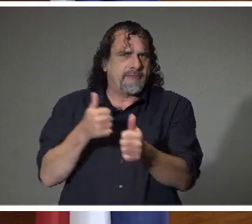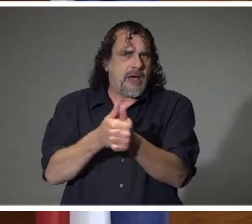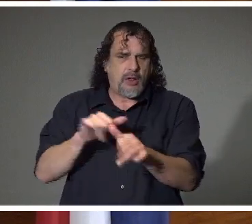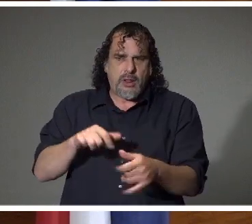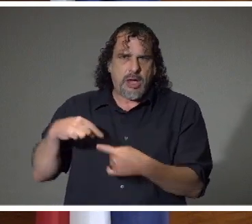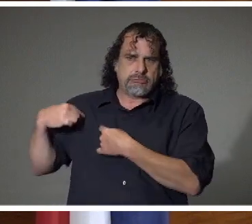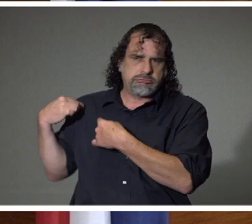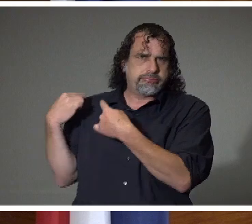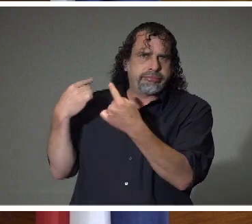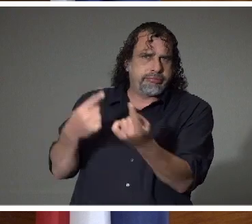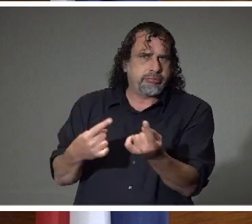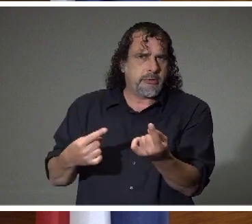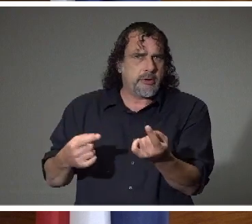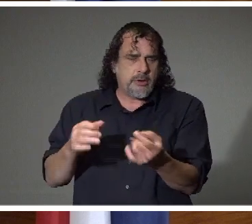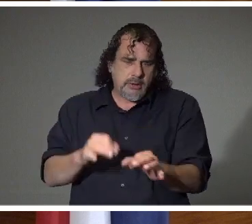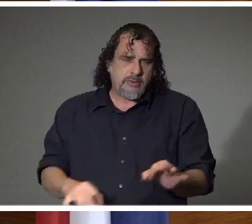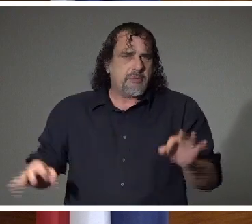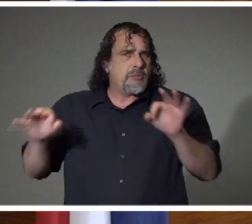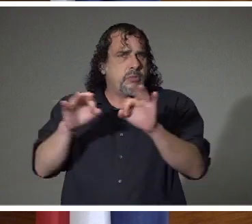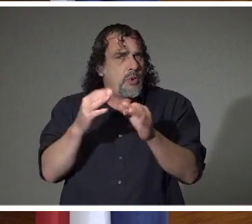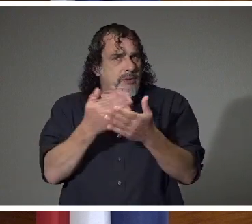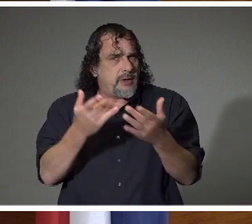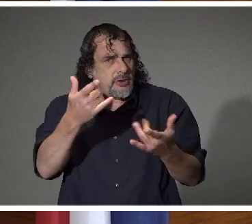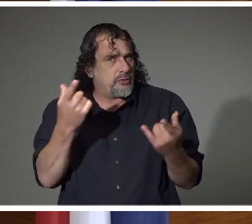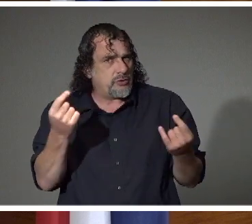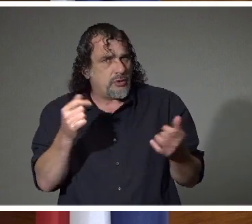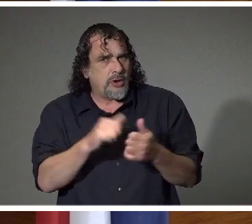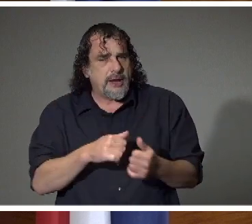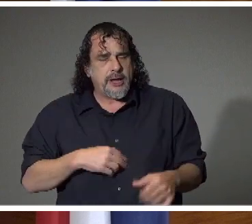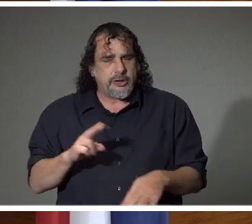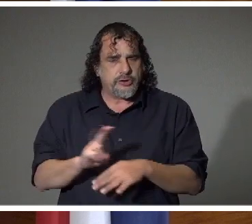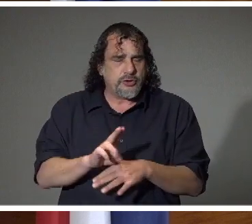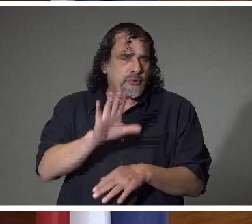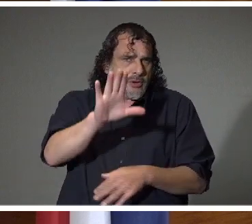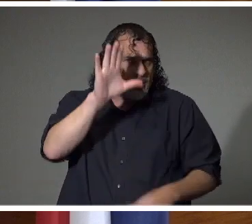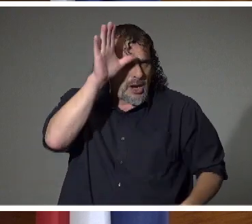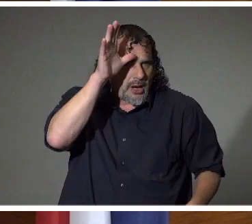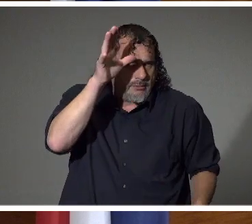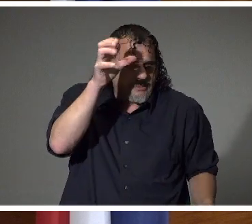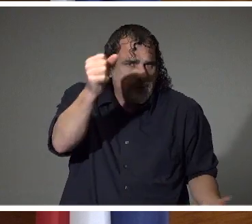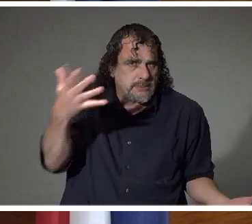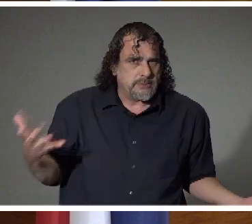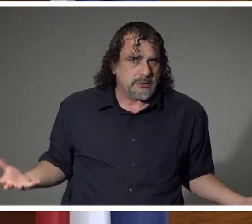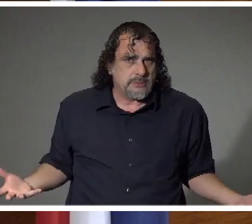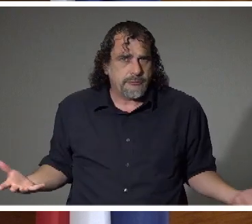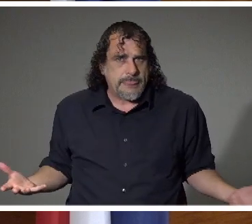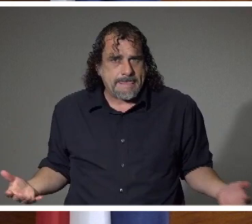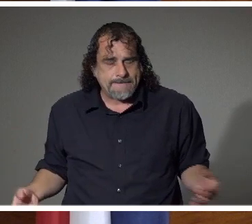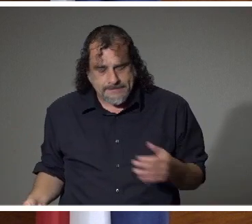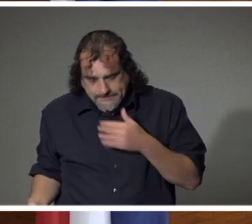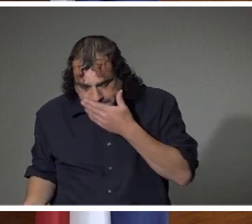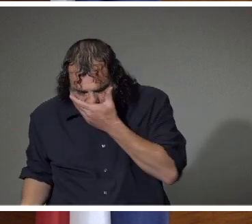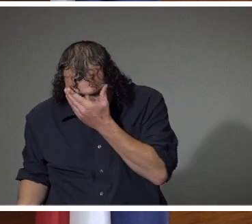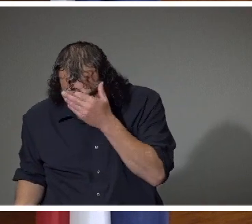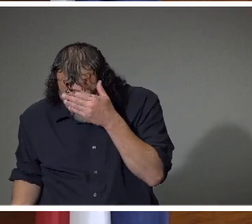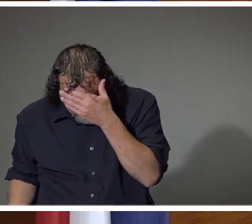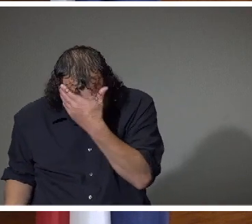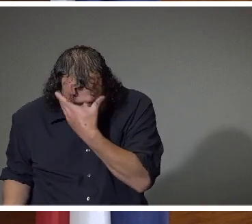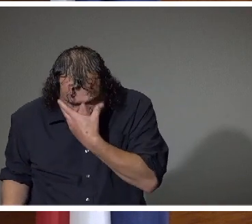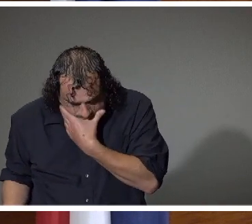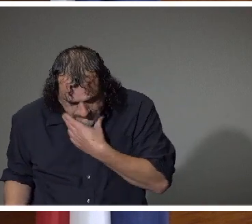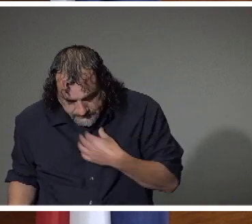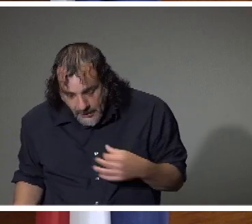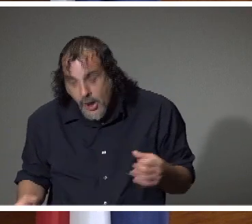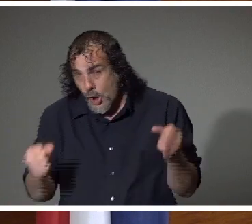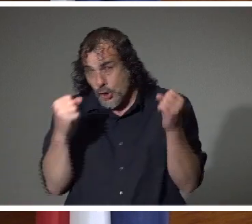is the most important thing you can do, which is to use common sense. And so, as